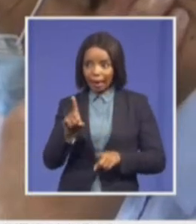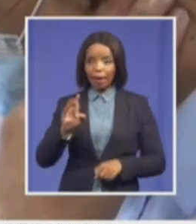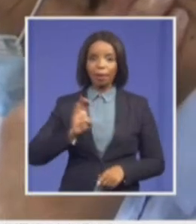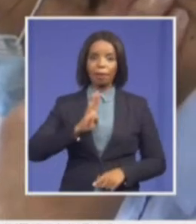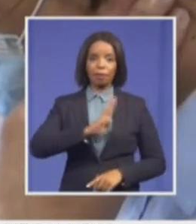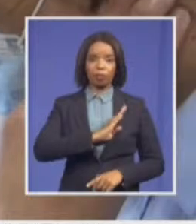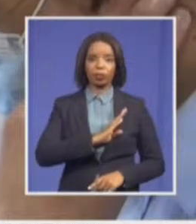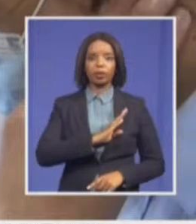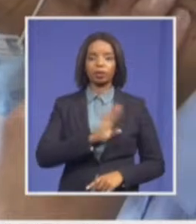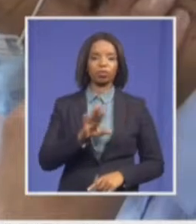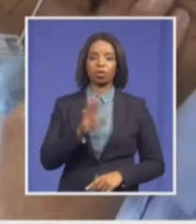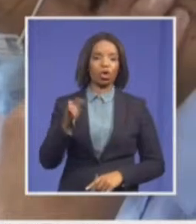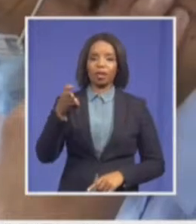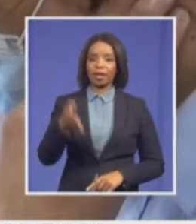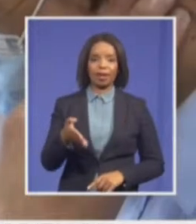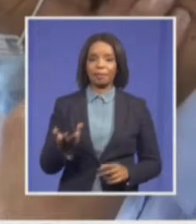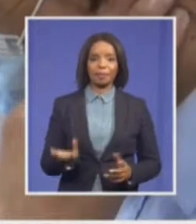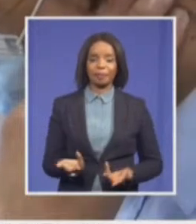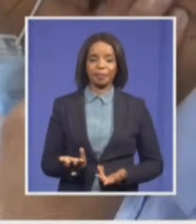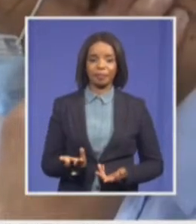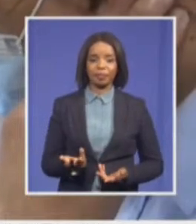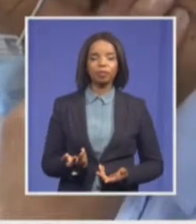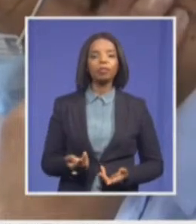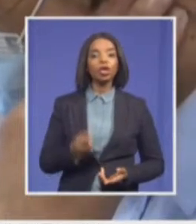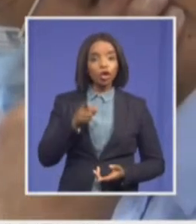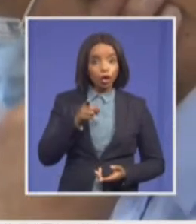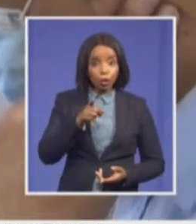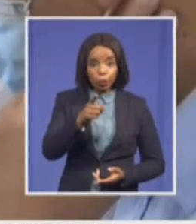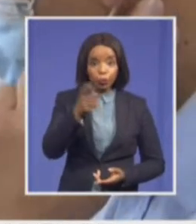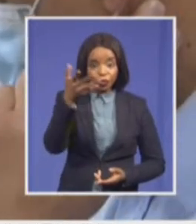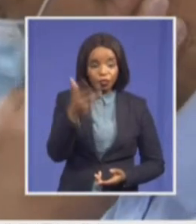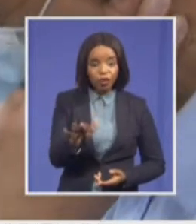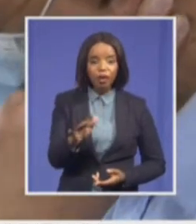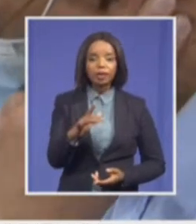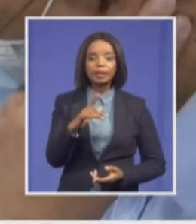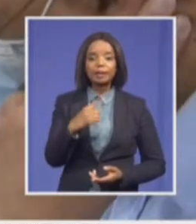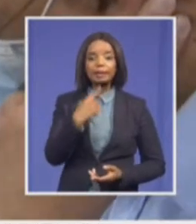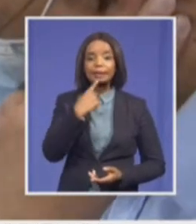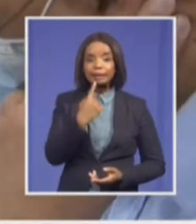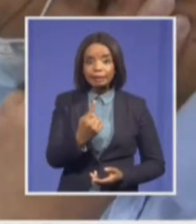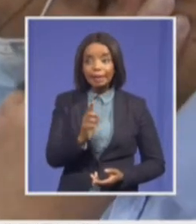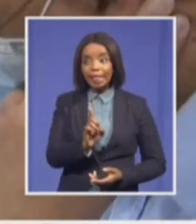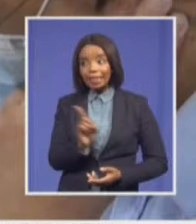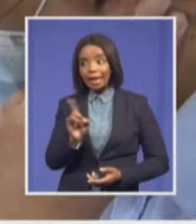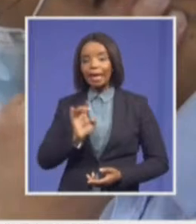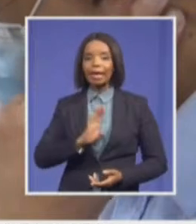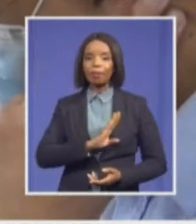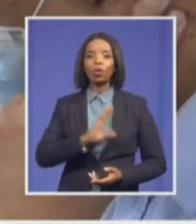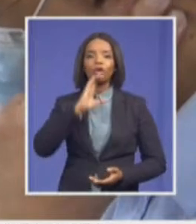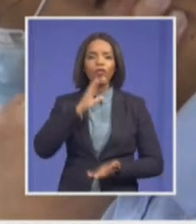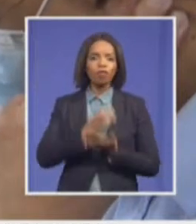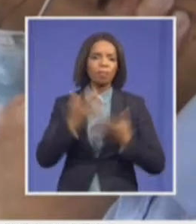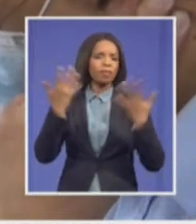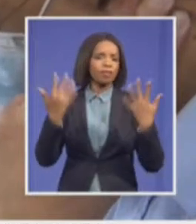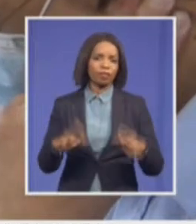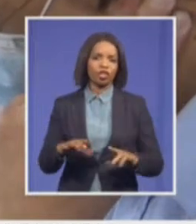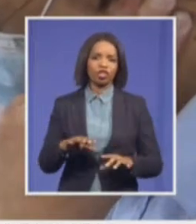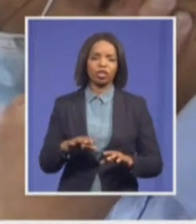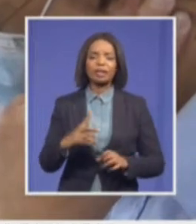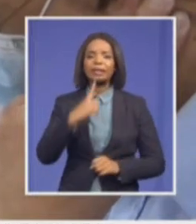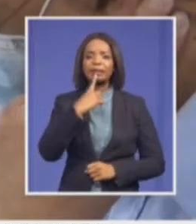and they have confirmed that this is a simple issue that pertains to culpability. Did